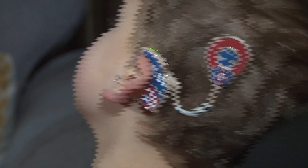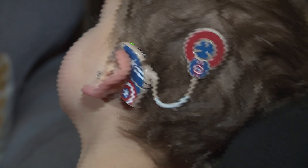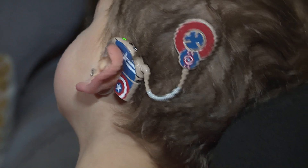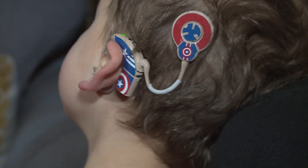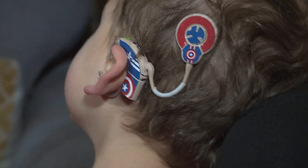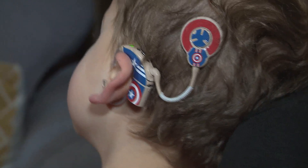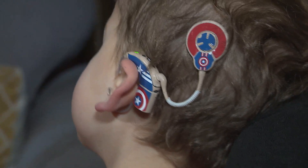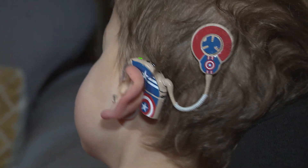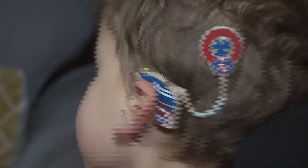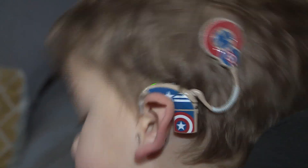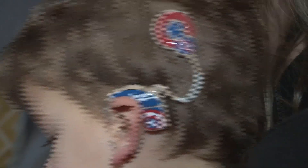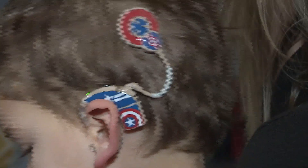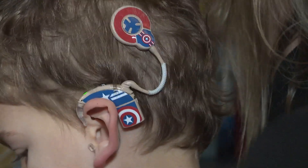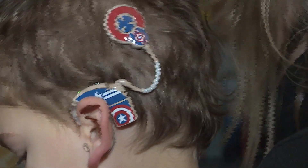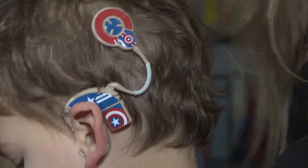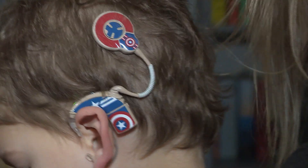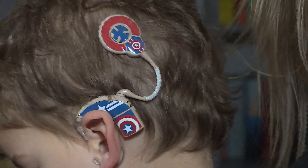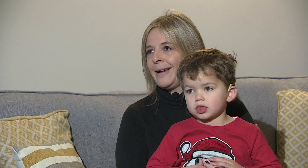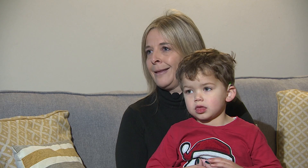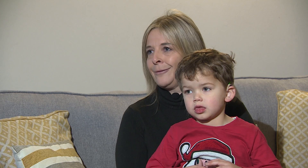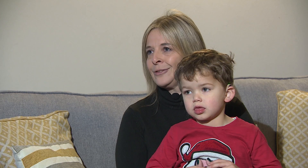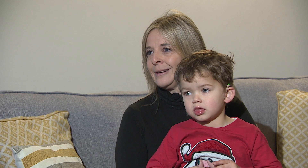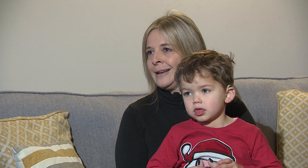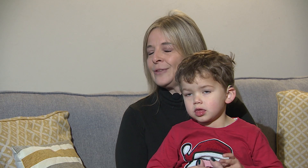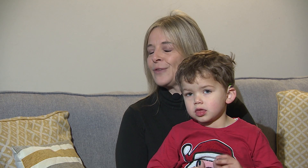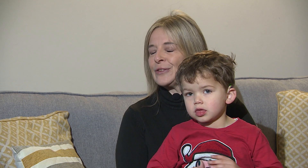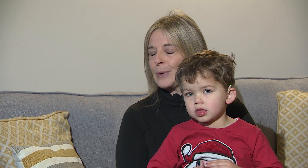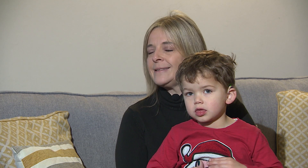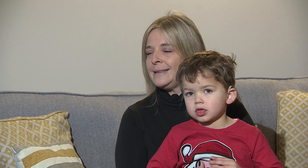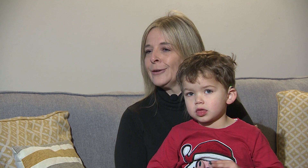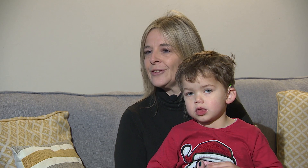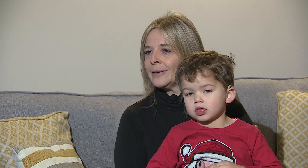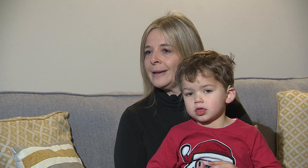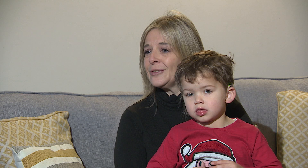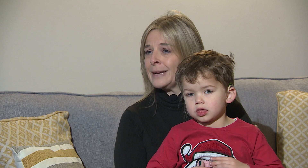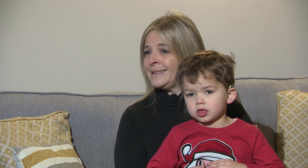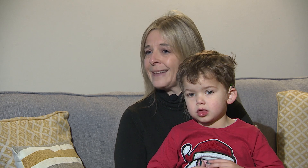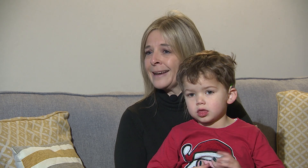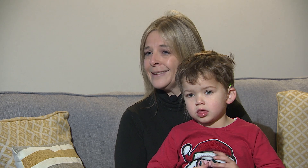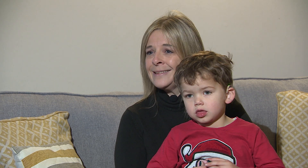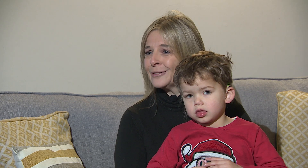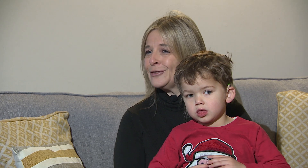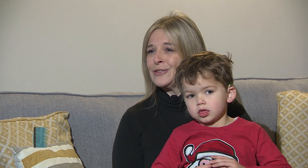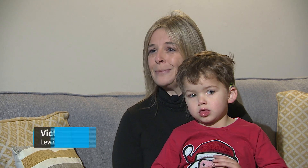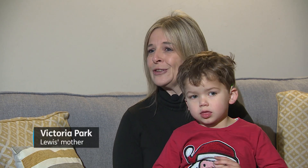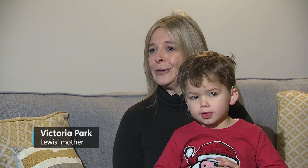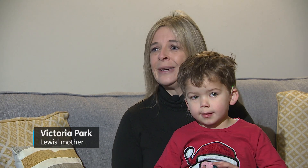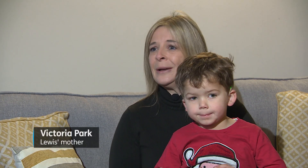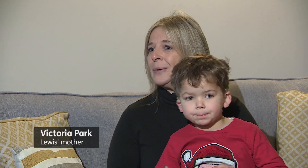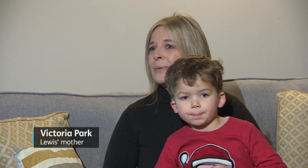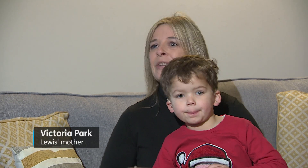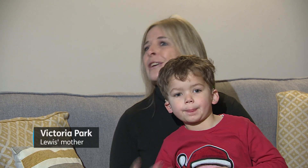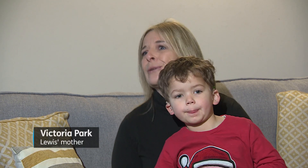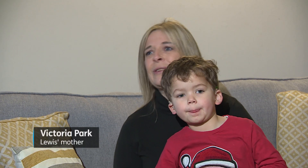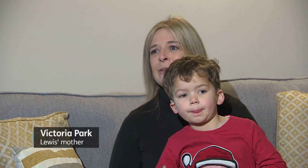discovered that he'd been born profoundly deaf. I lived his first 20 years in 20 seconds because you jump to